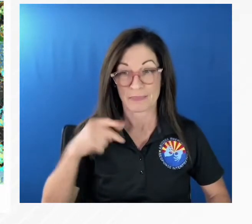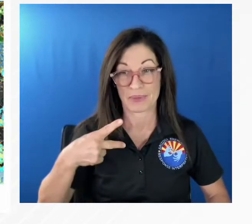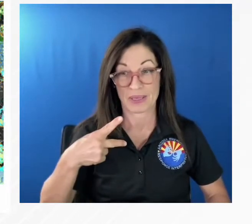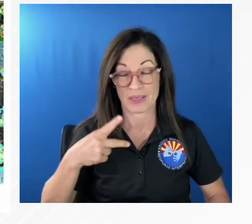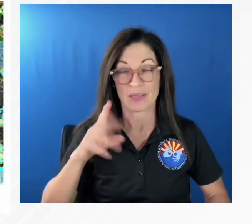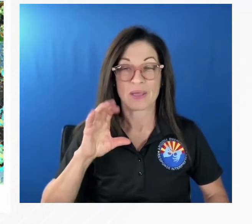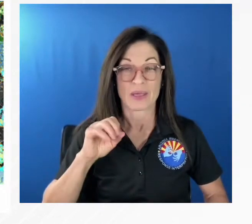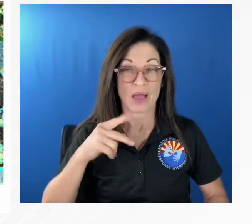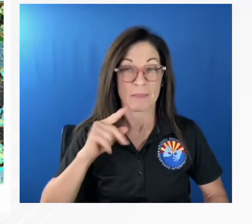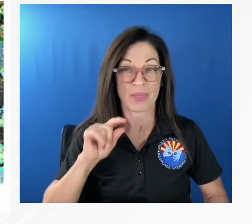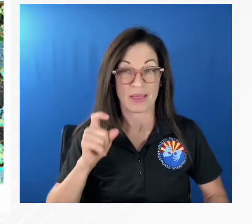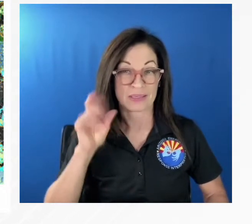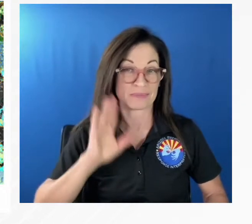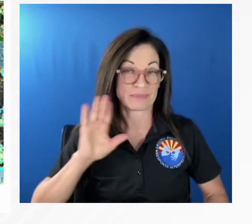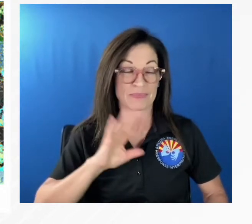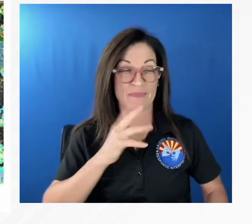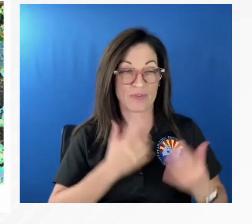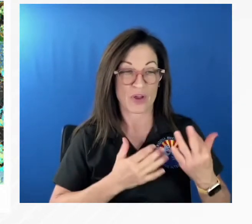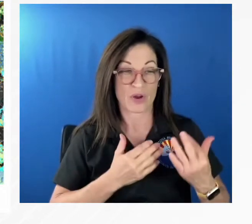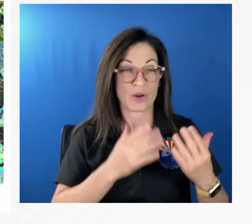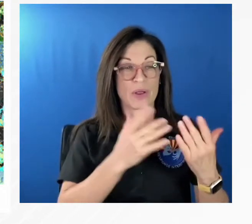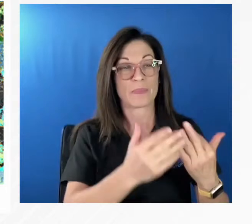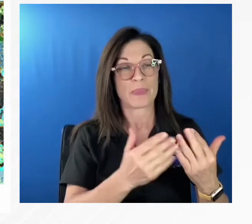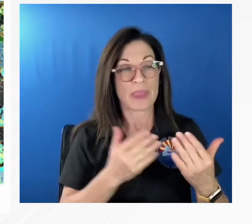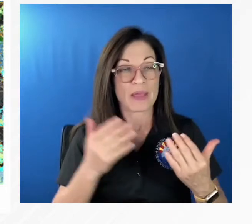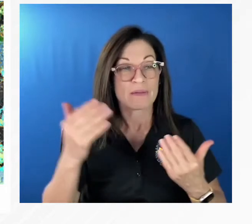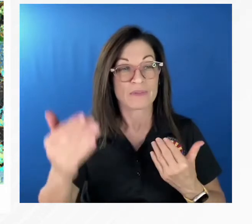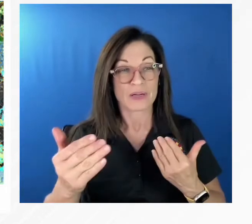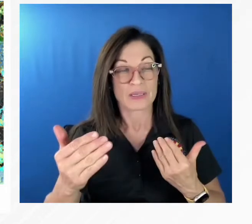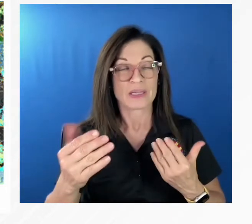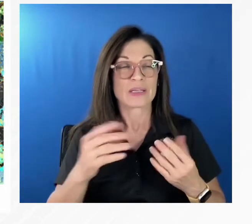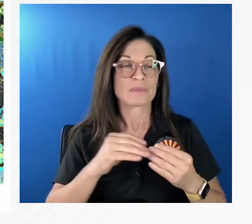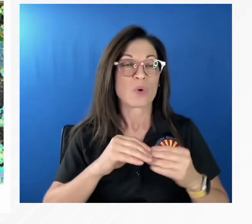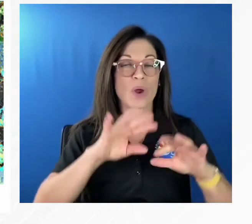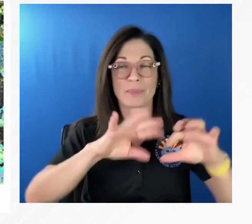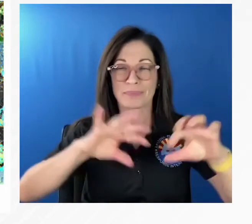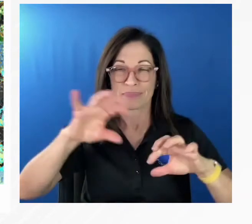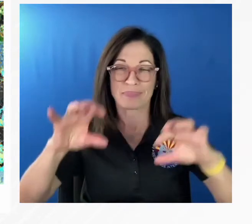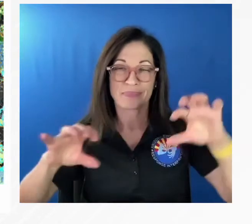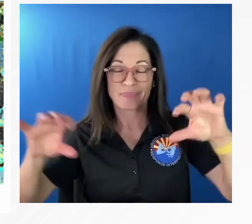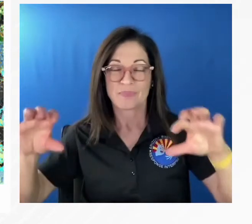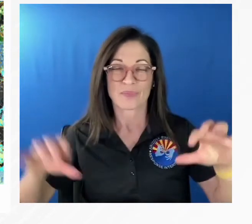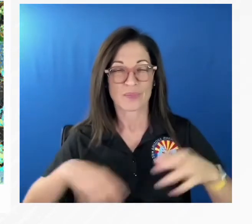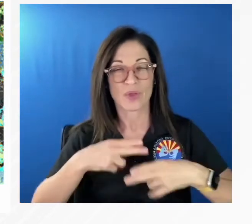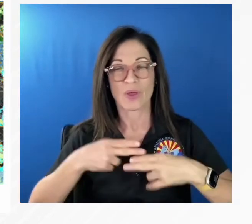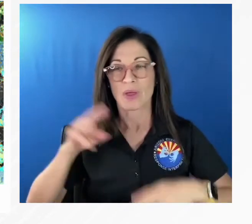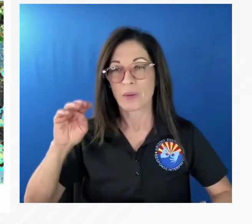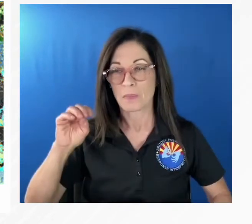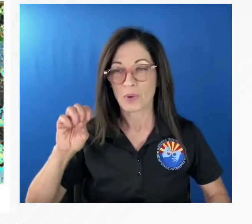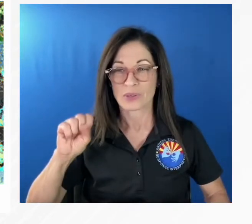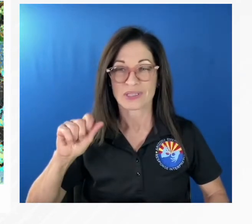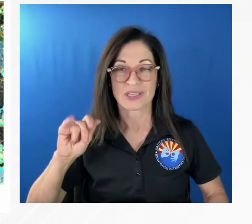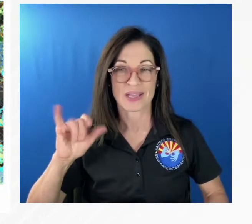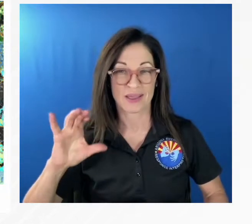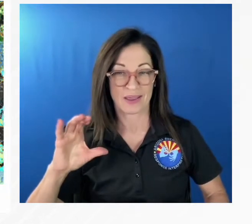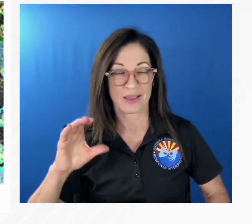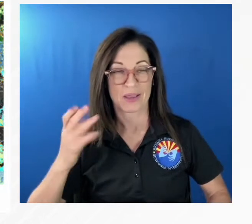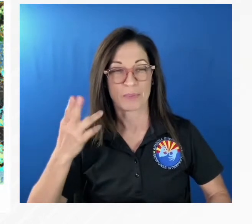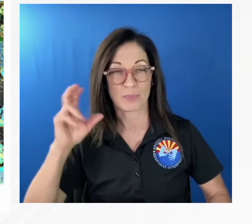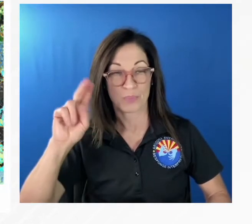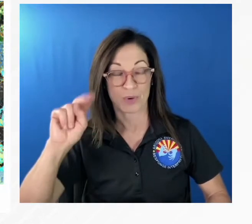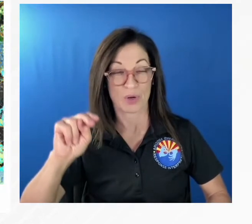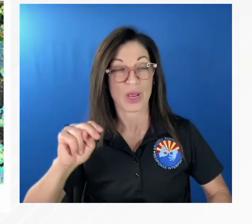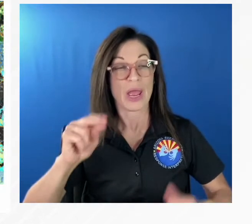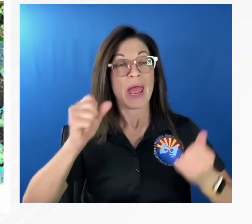then in the foreground, it's kind of mosaic burn. And the fuels on the slope